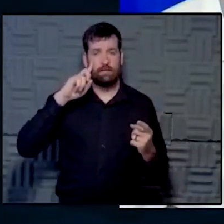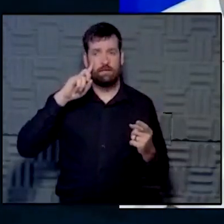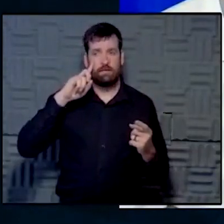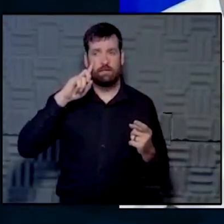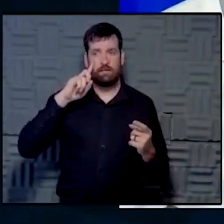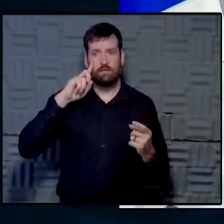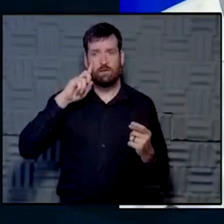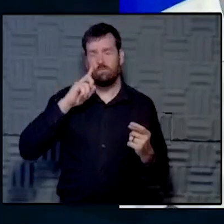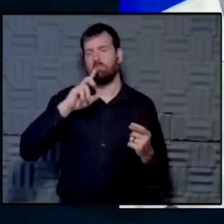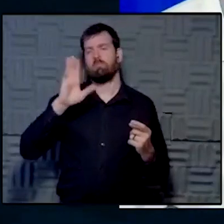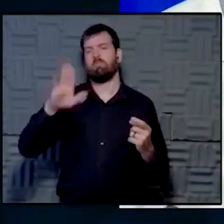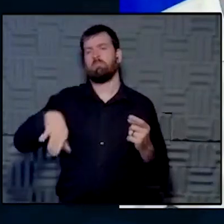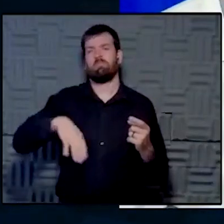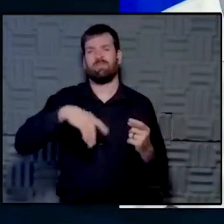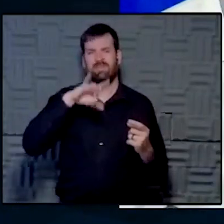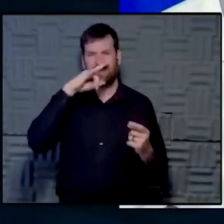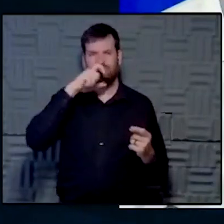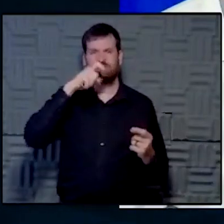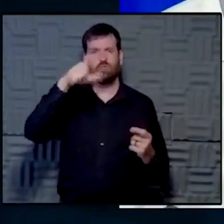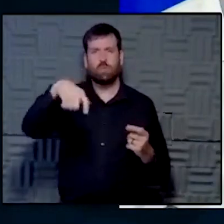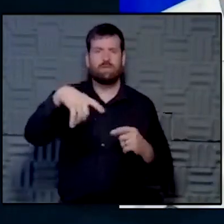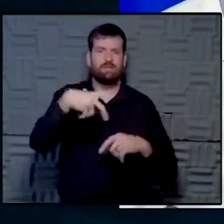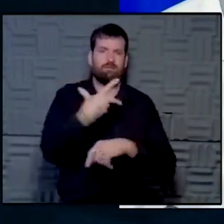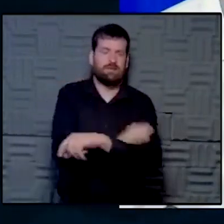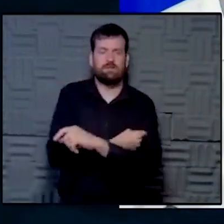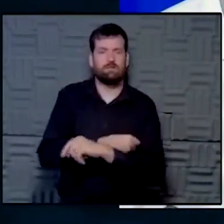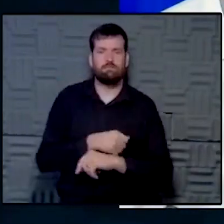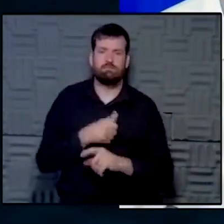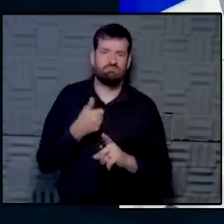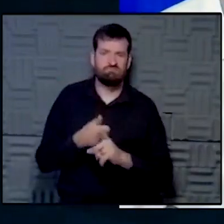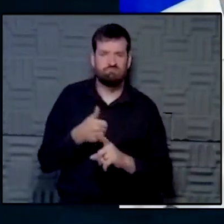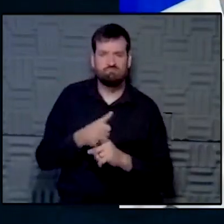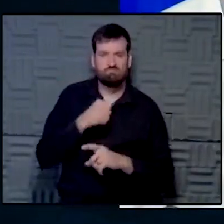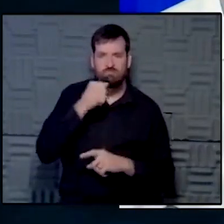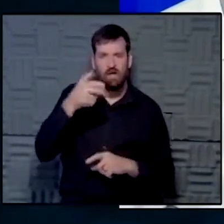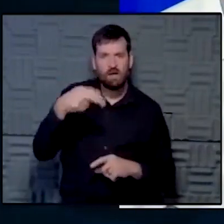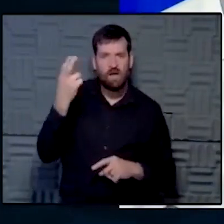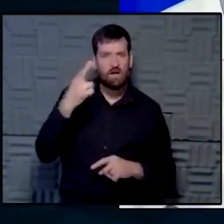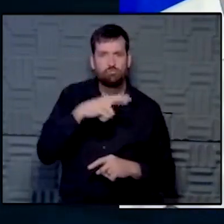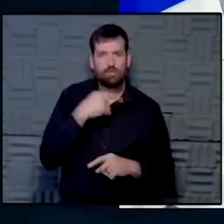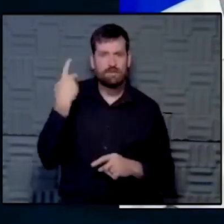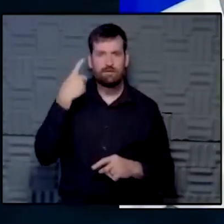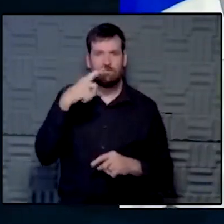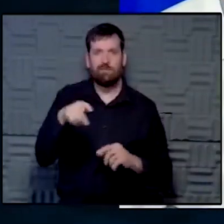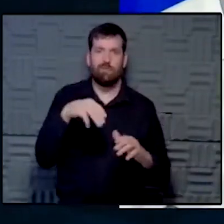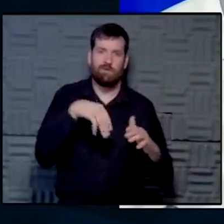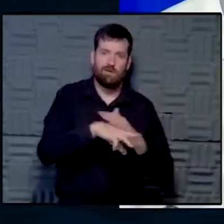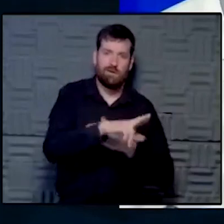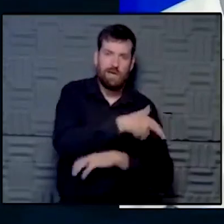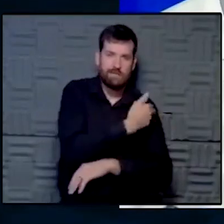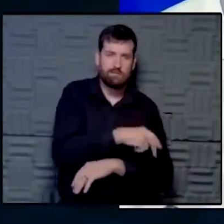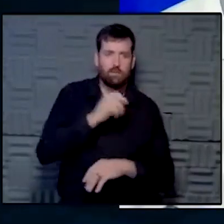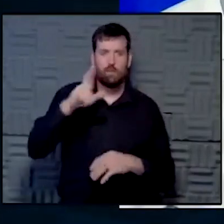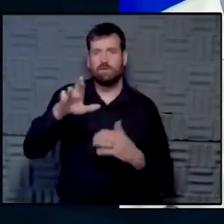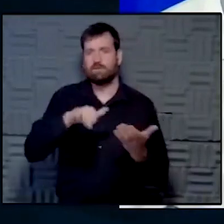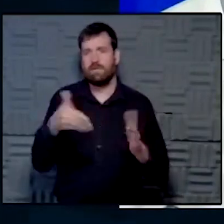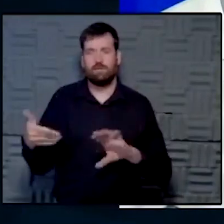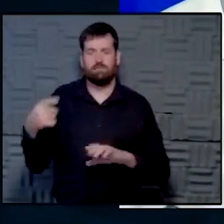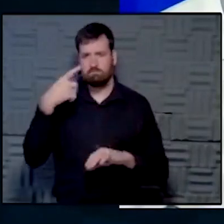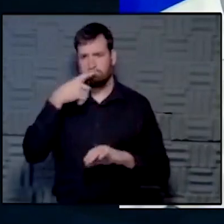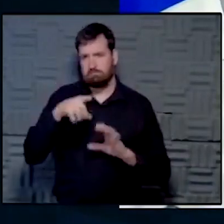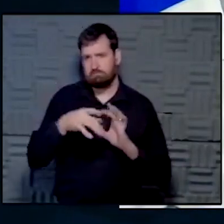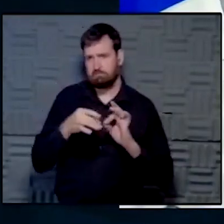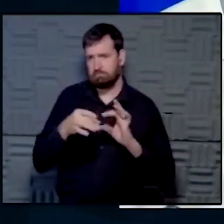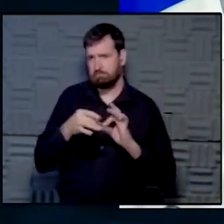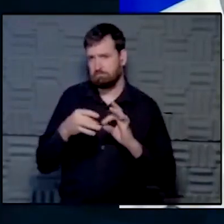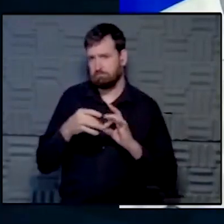don't necessarily need this vaccine. They aren't at high risk of major hospitalization or even death, but just kind of touch on the impact this